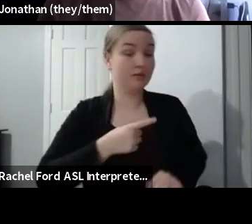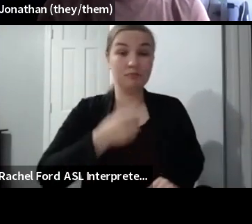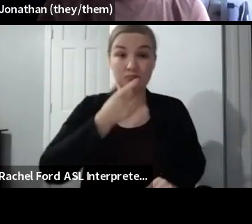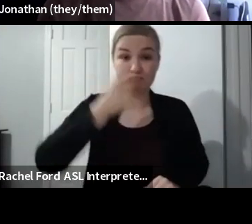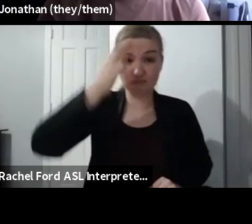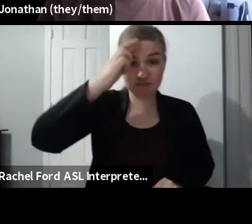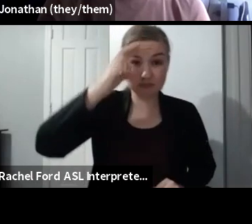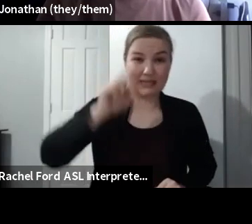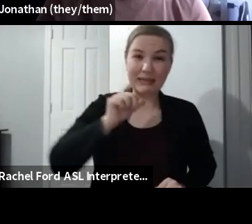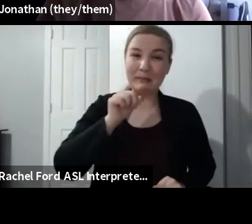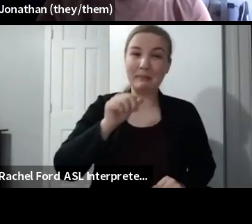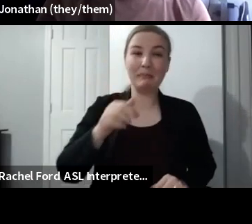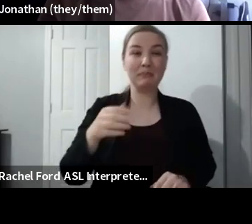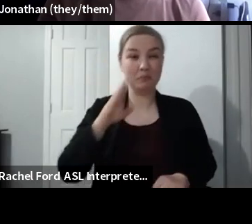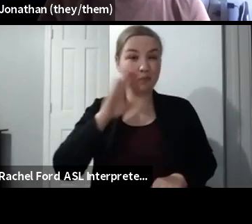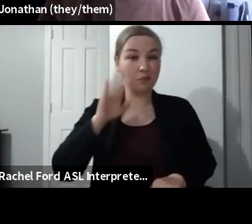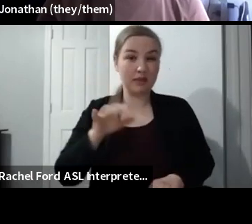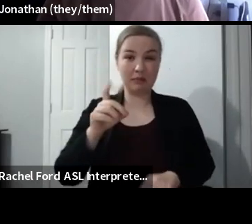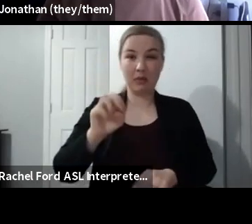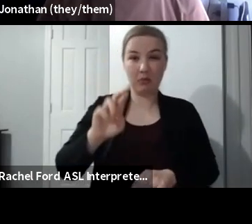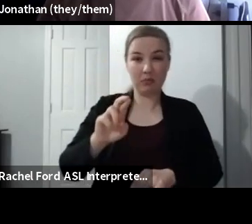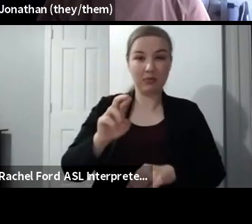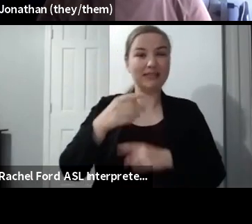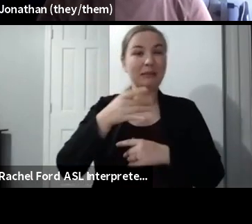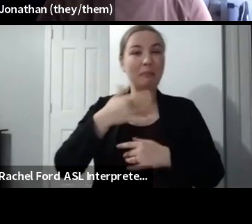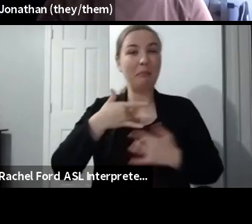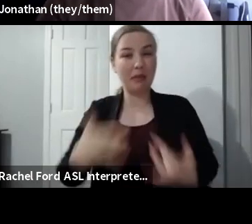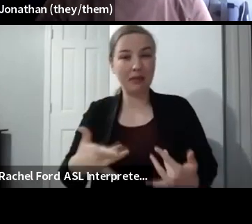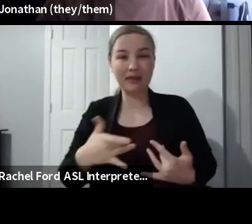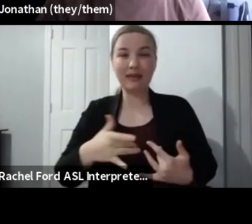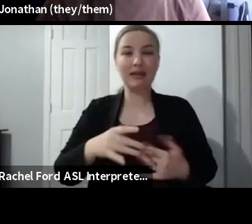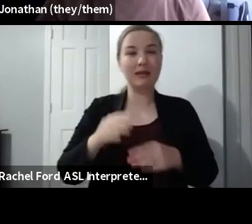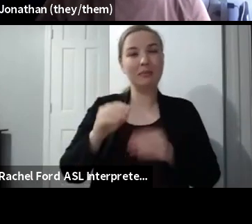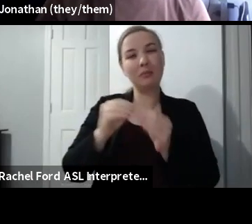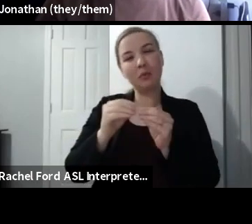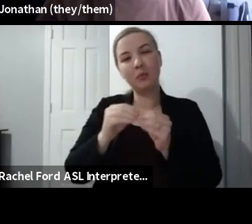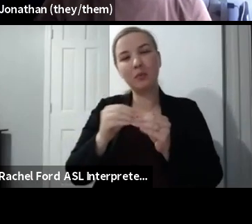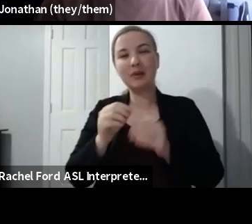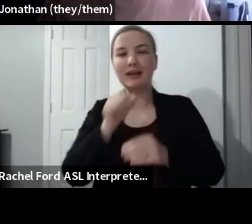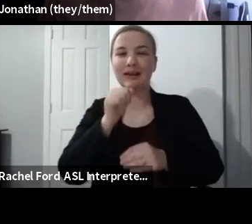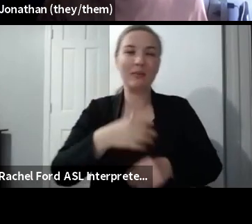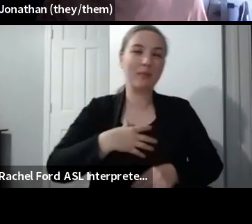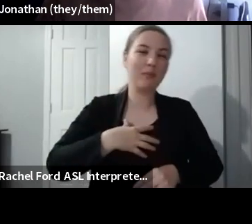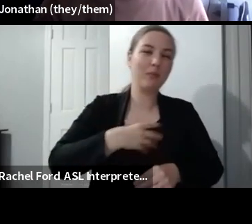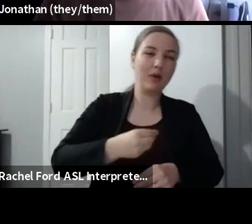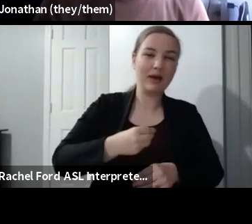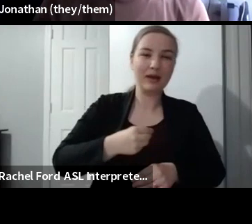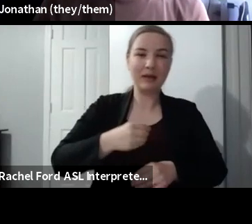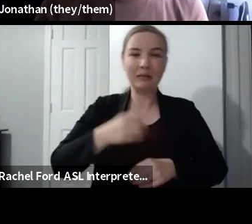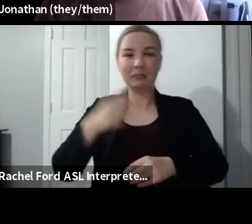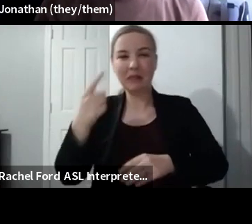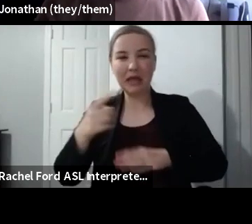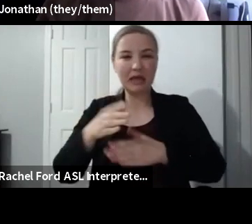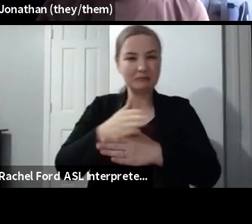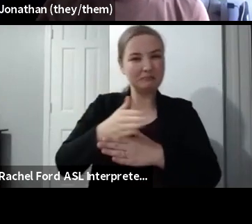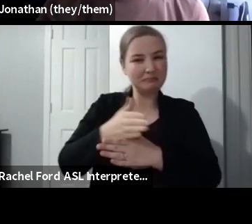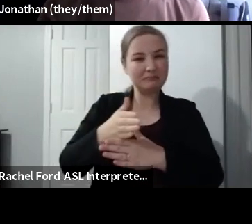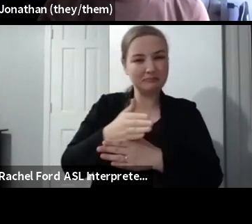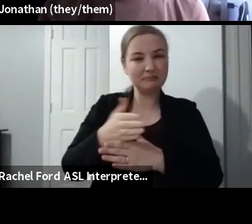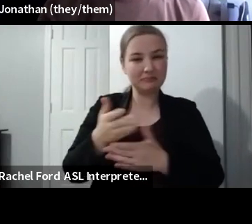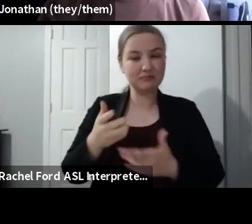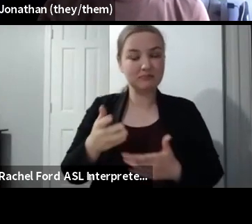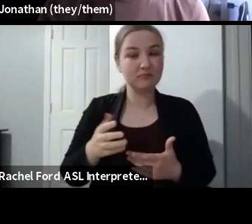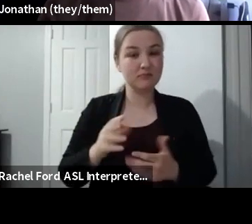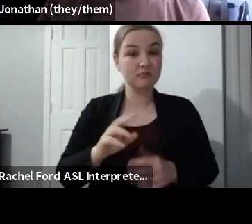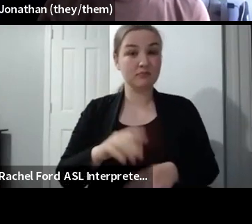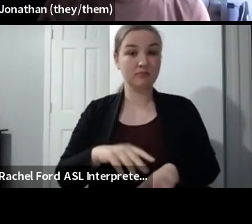strong presence of people who occupy, who have that heritage to the West that shows up phenotypically, who get the